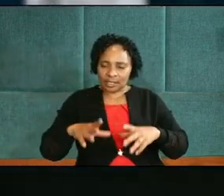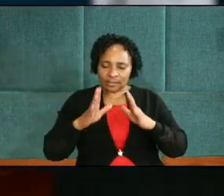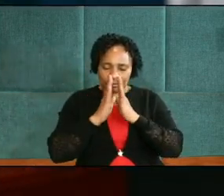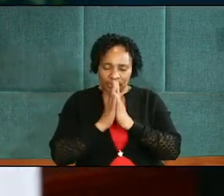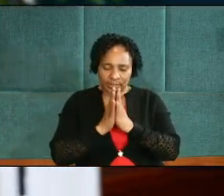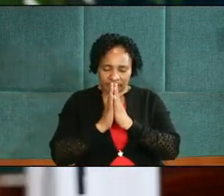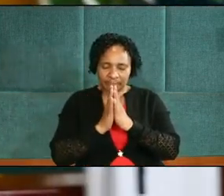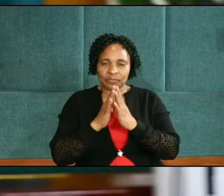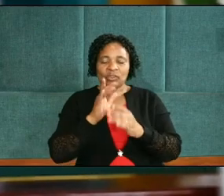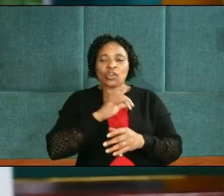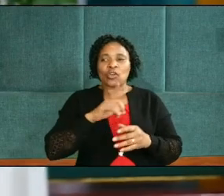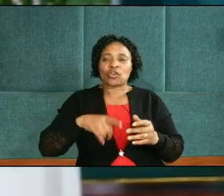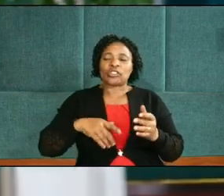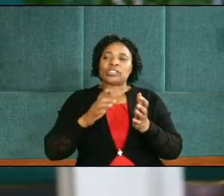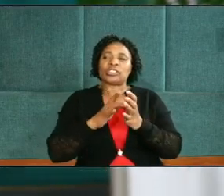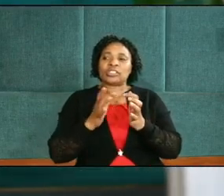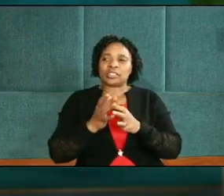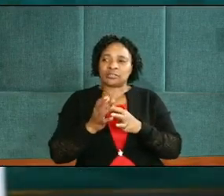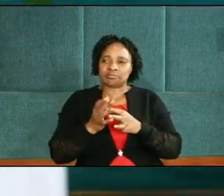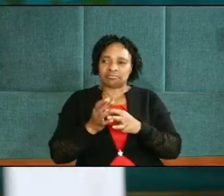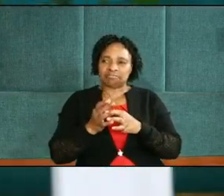pray. Lord Jesus,